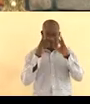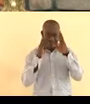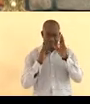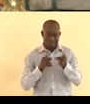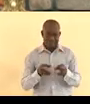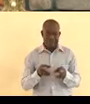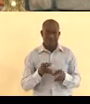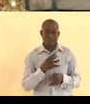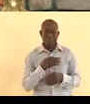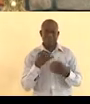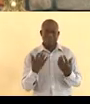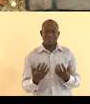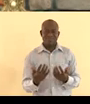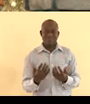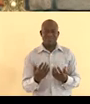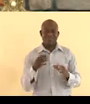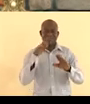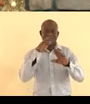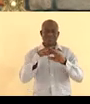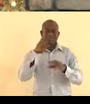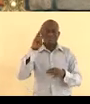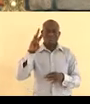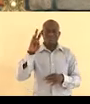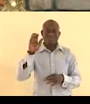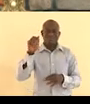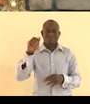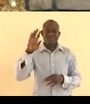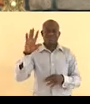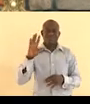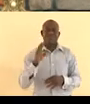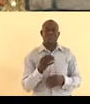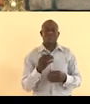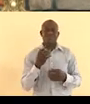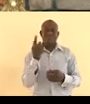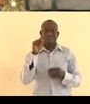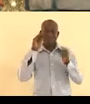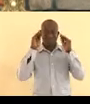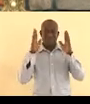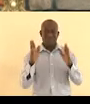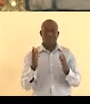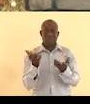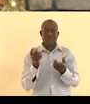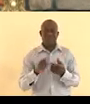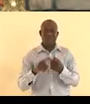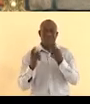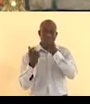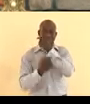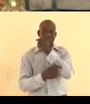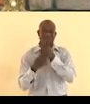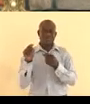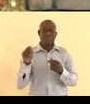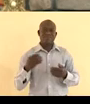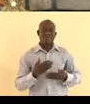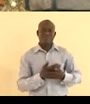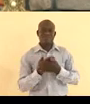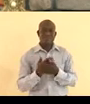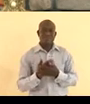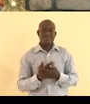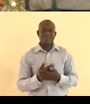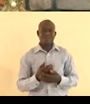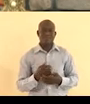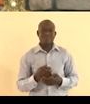integrity. And now at WAEC or JAMB, this teacher wanted to tempt his son. And I